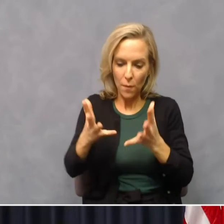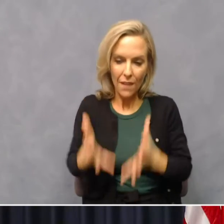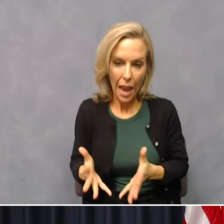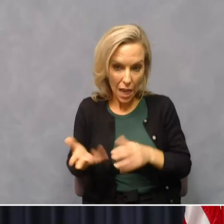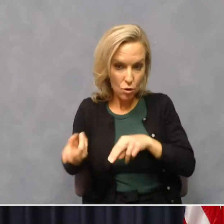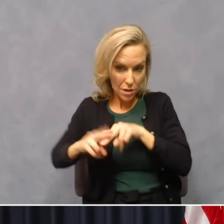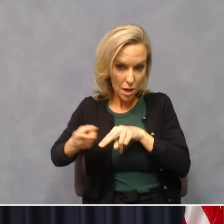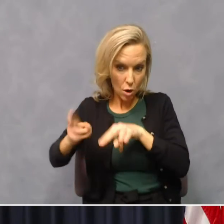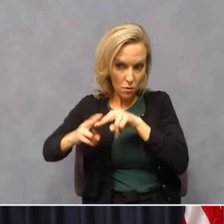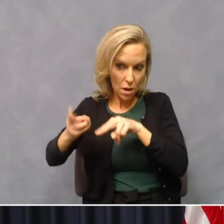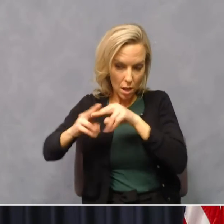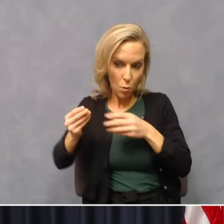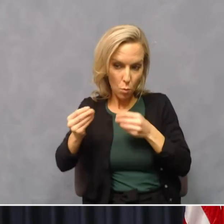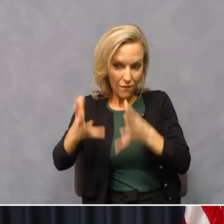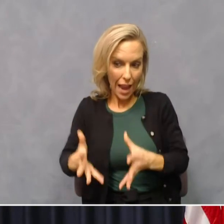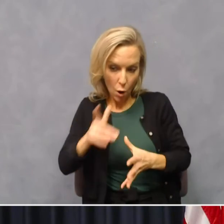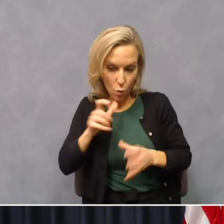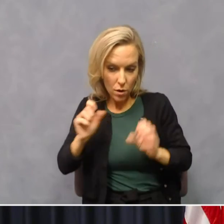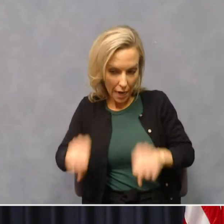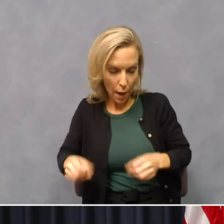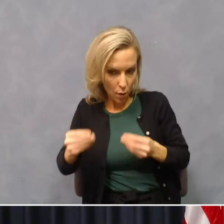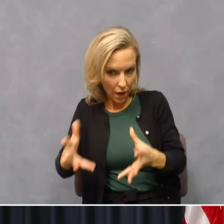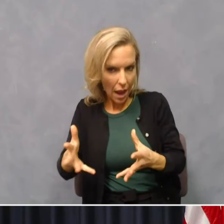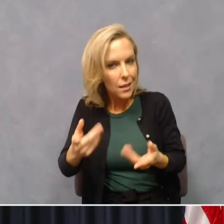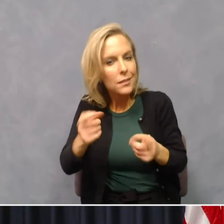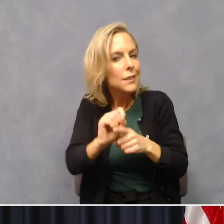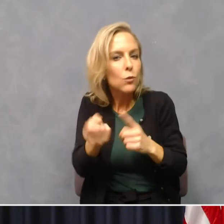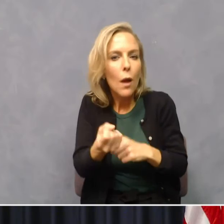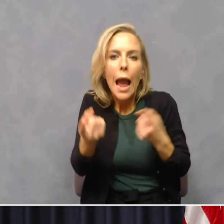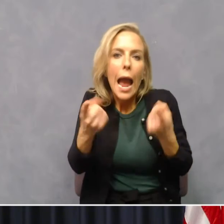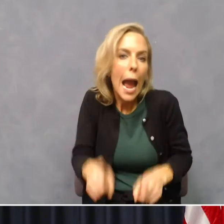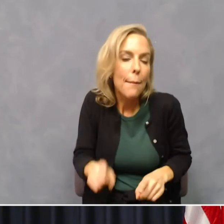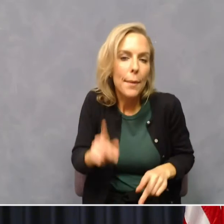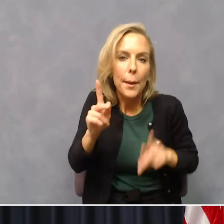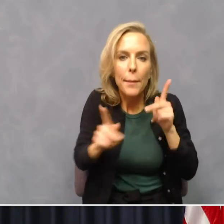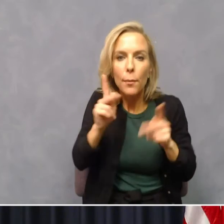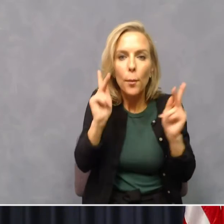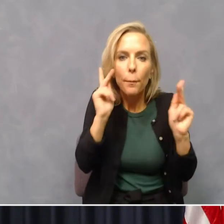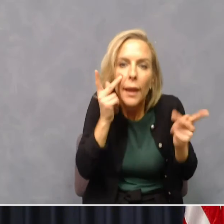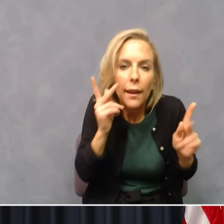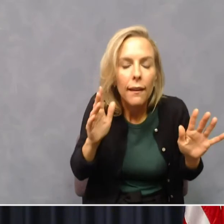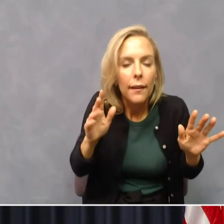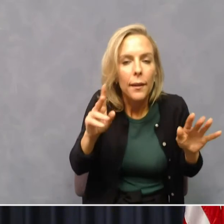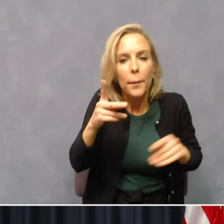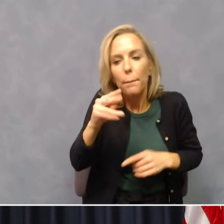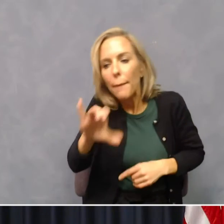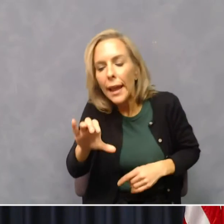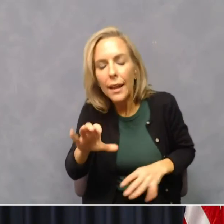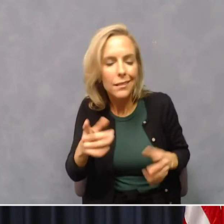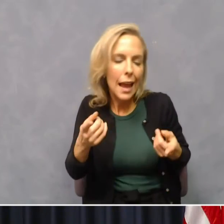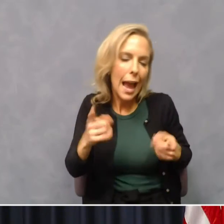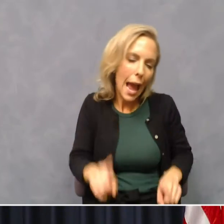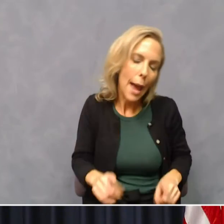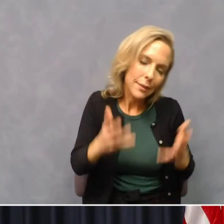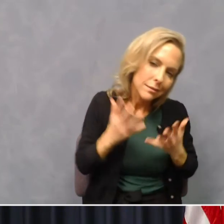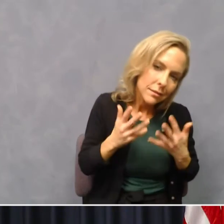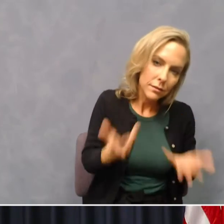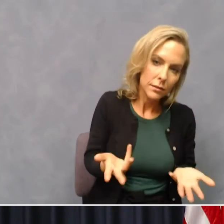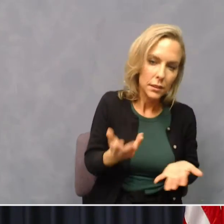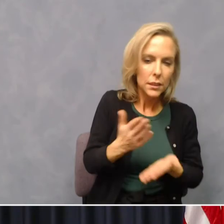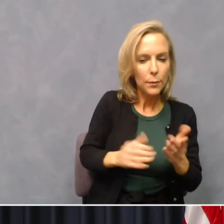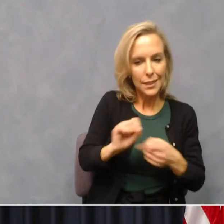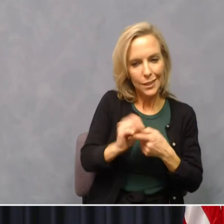and increases, and situations happen and people panic, which they unfortunately do, some of these situations are going to happen. We're going to